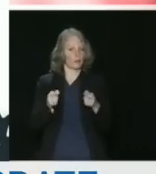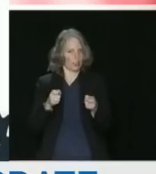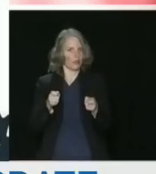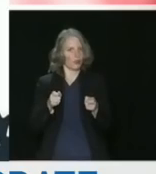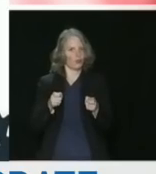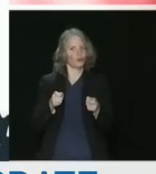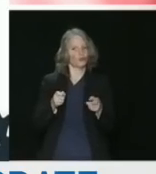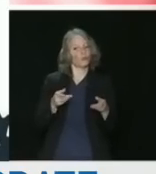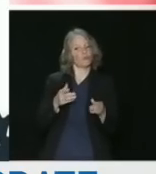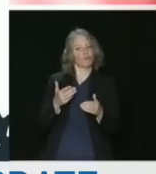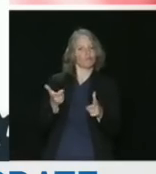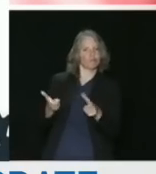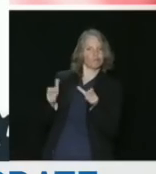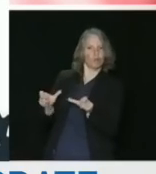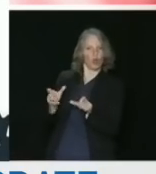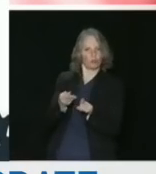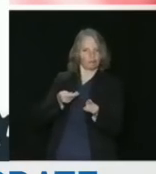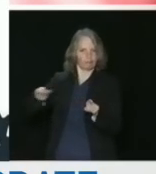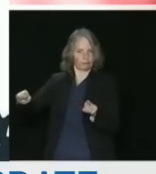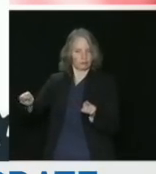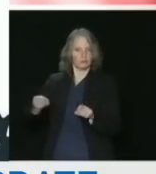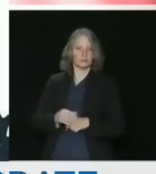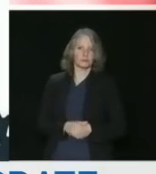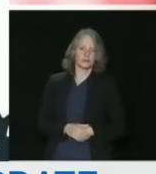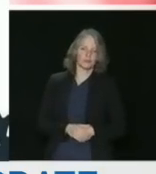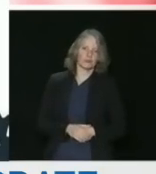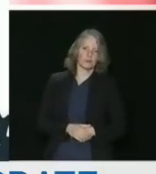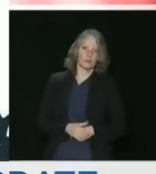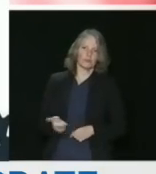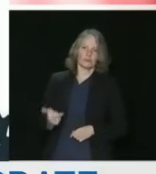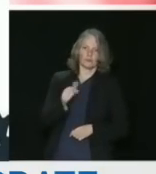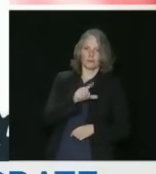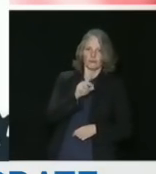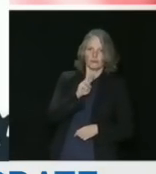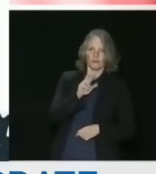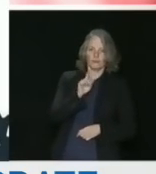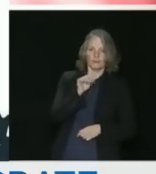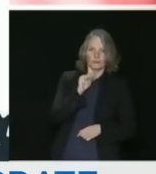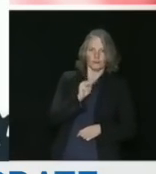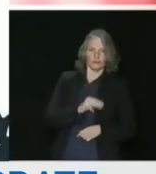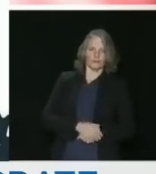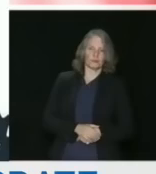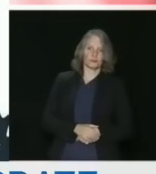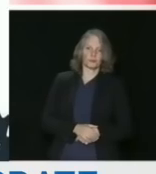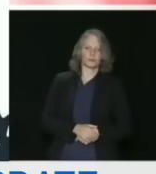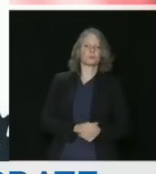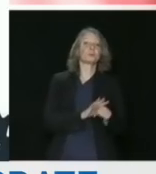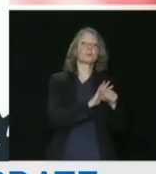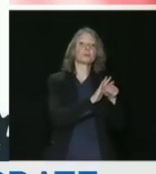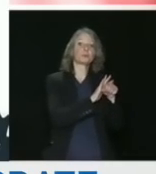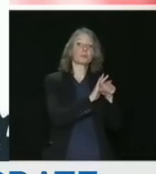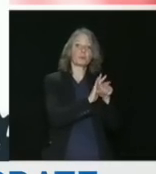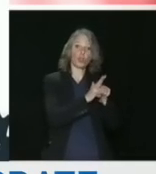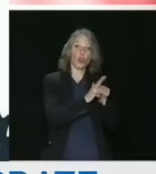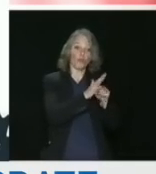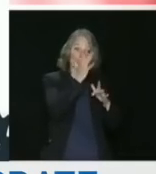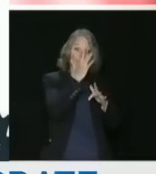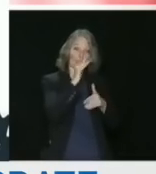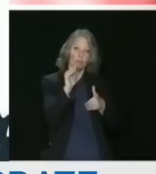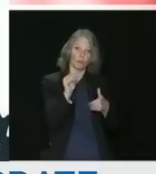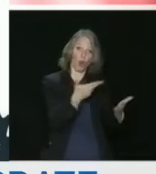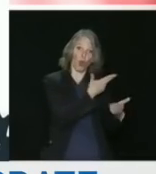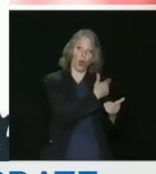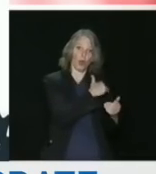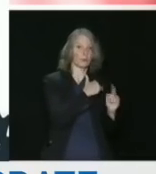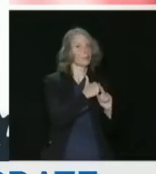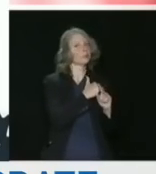or eliminate transmission from an area. Slide 4. COVID-19 hospitalization rates are